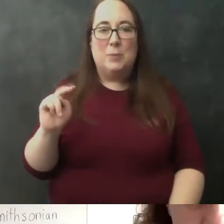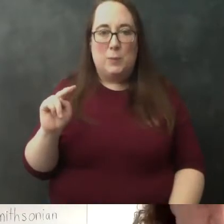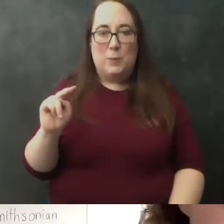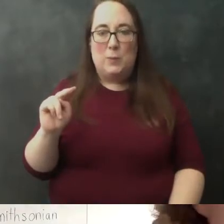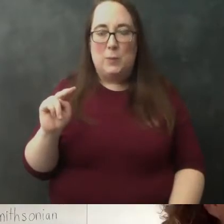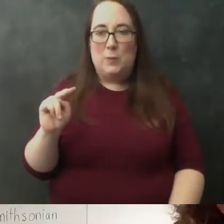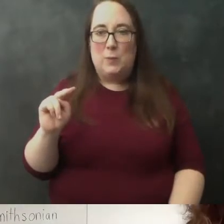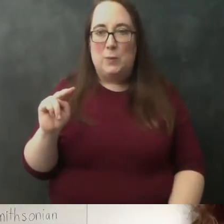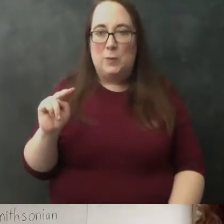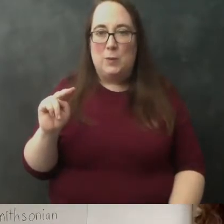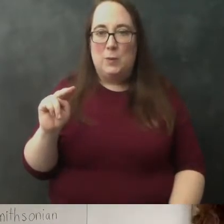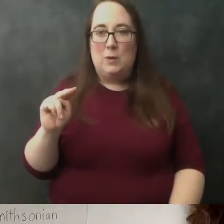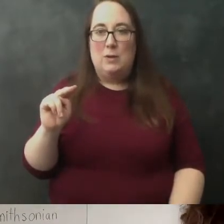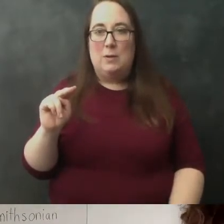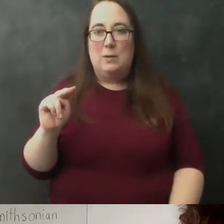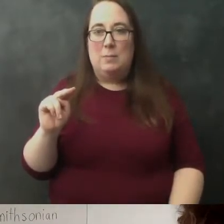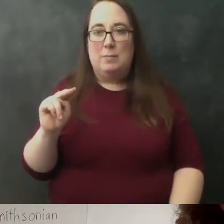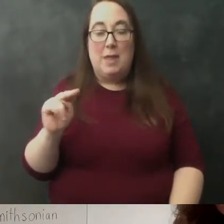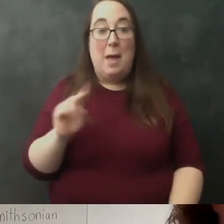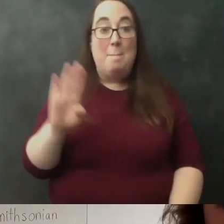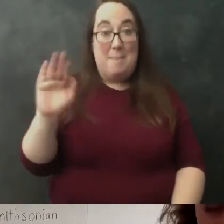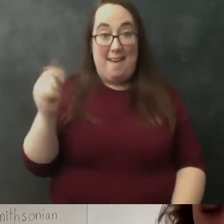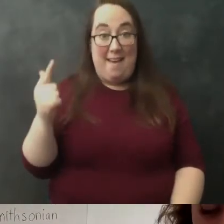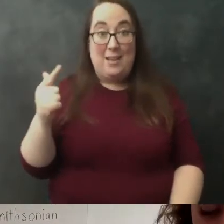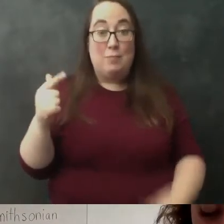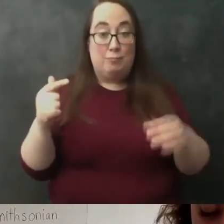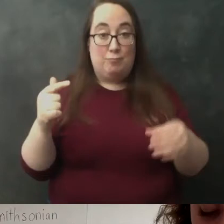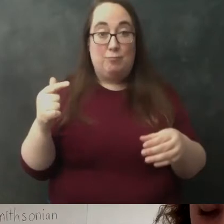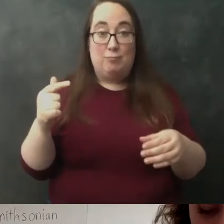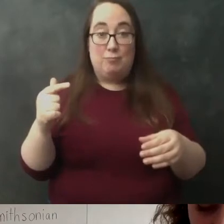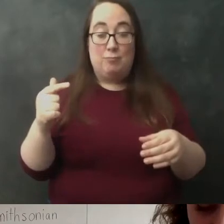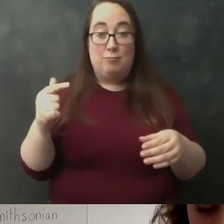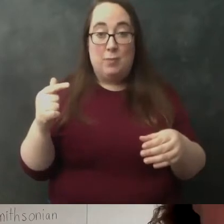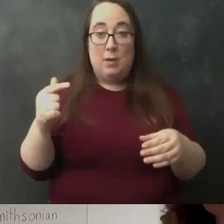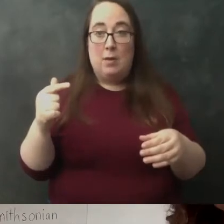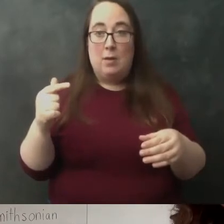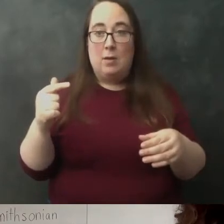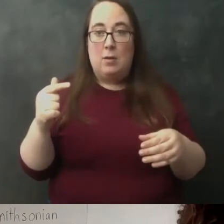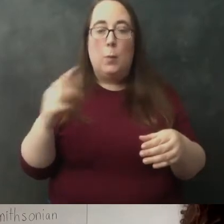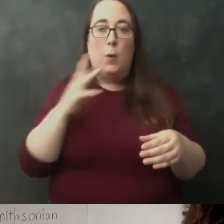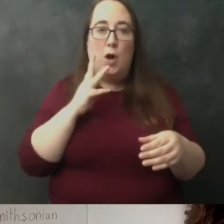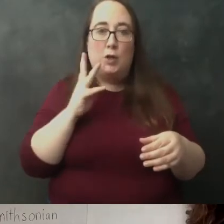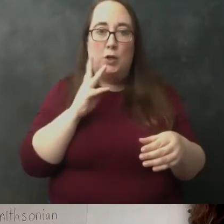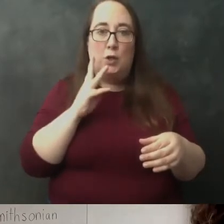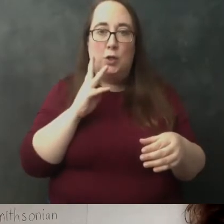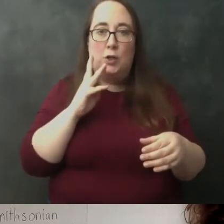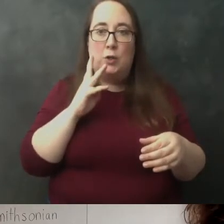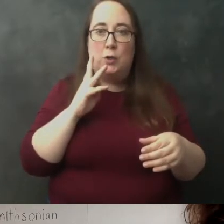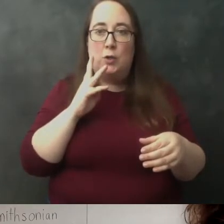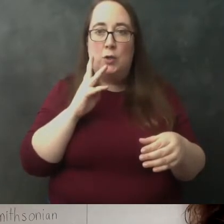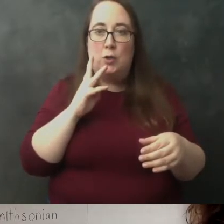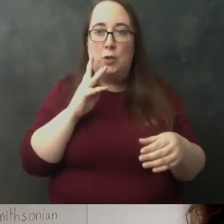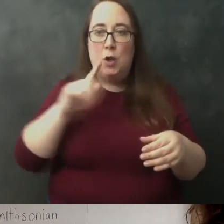plastic bag, teaspoon and plastic bag, we're going to first put, let's start with the water, 1 scoop of